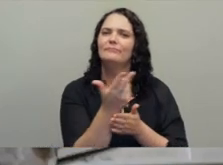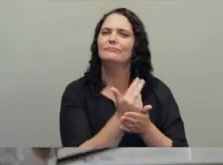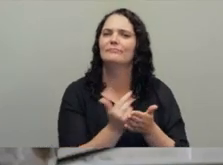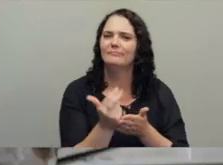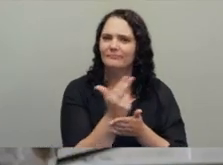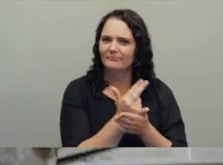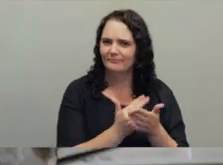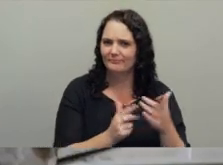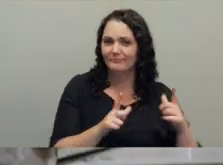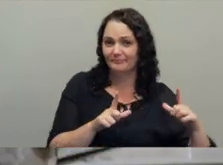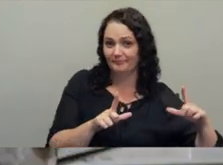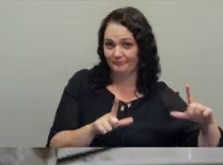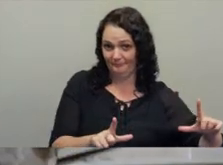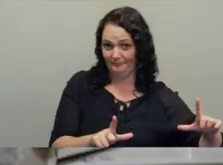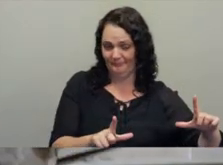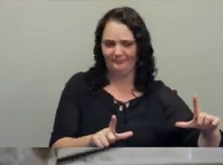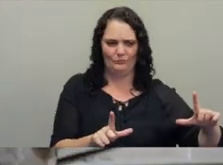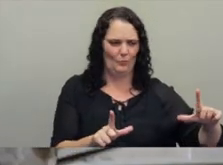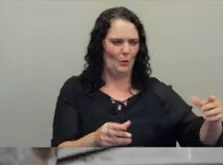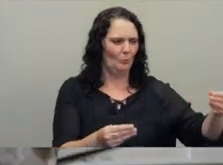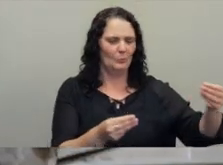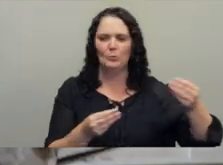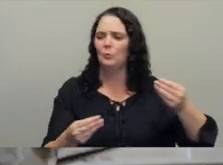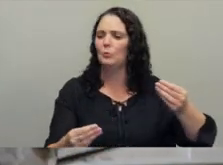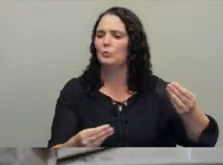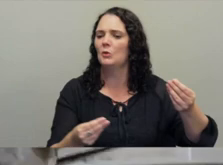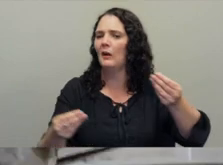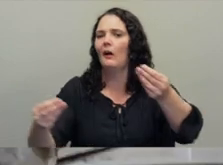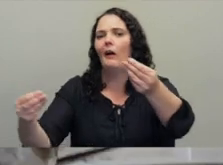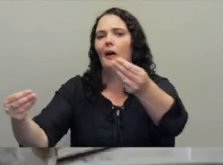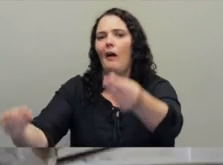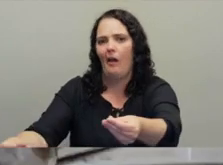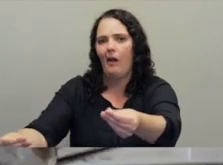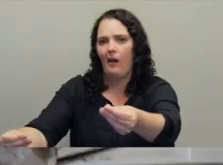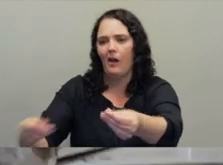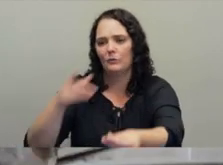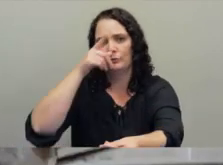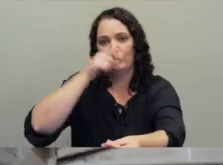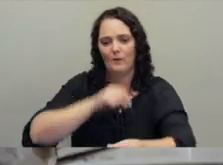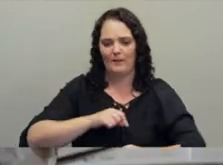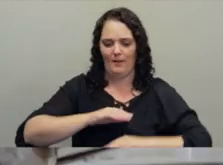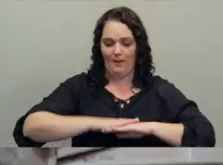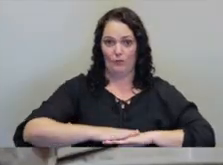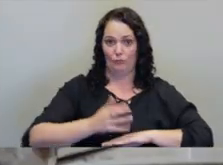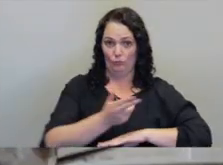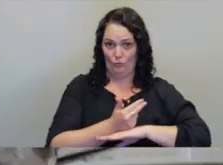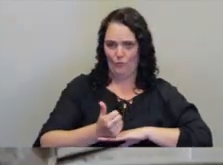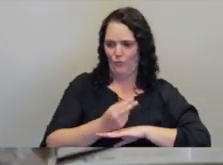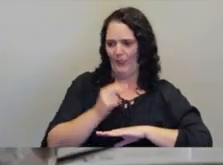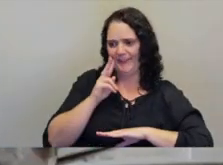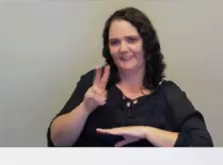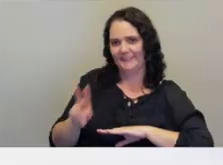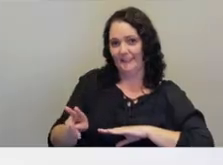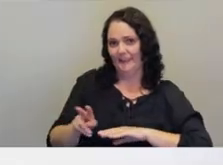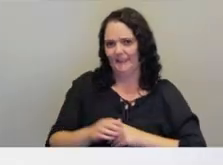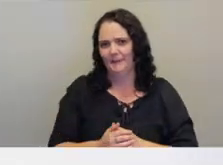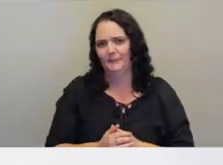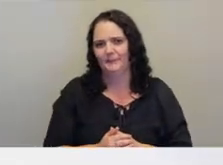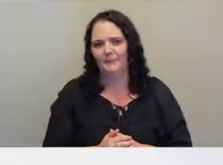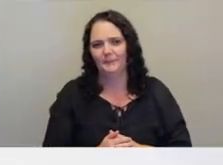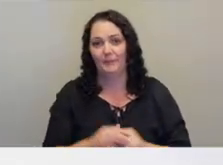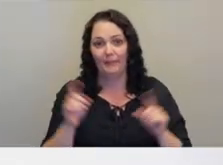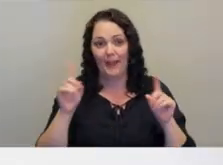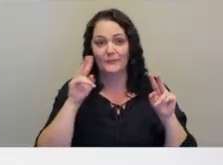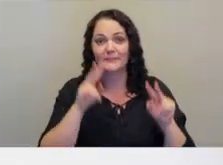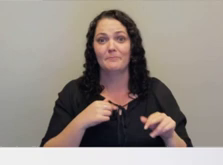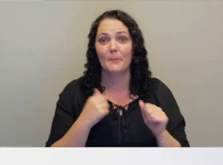event. So grab that Boucher drawing and put it somewhere where you can see it. And let's switch the camera over here. All right,